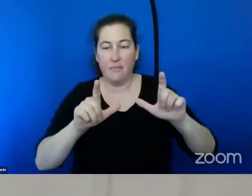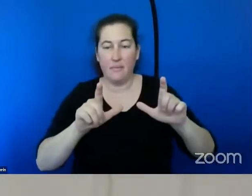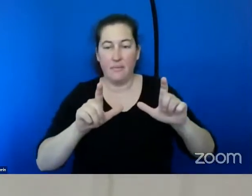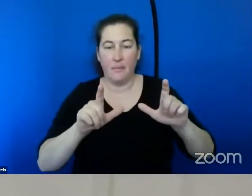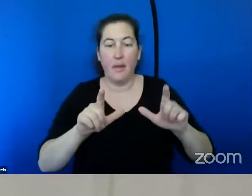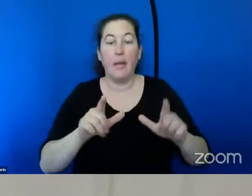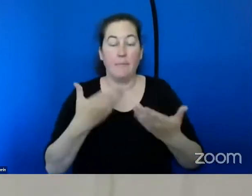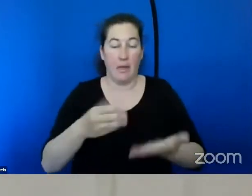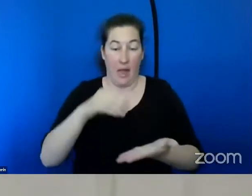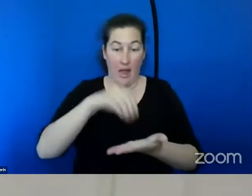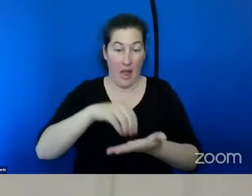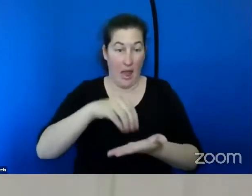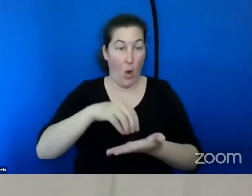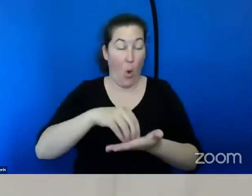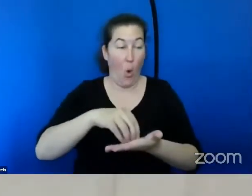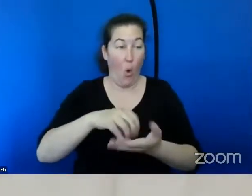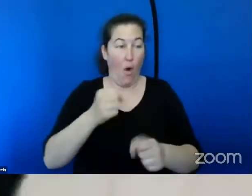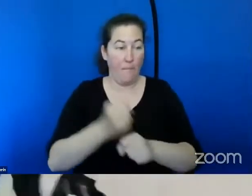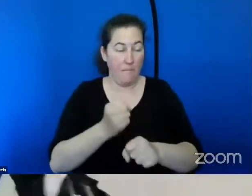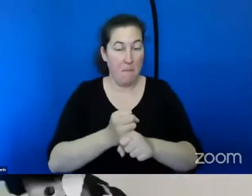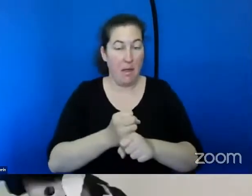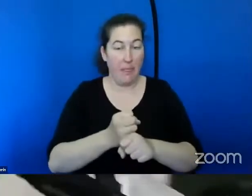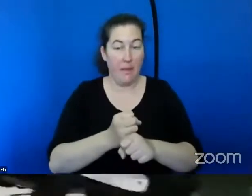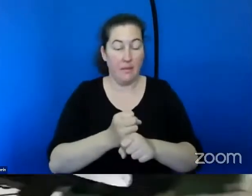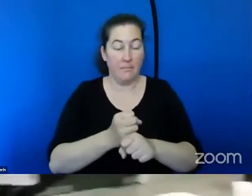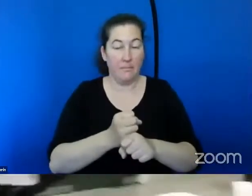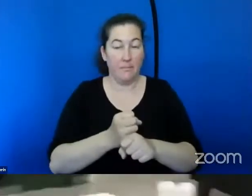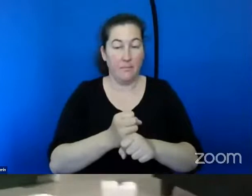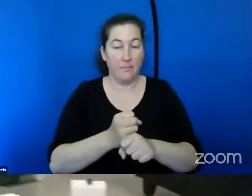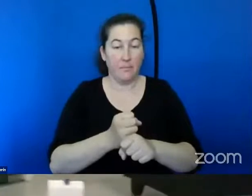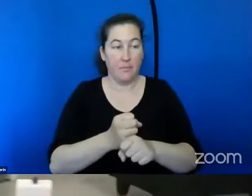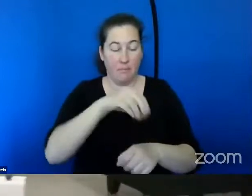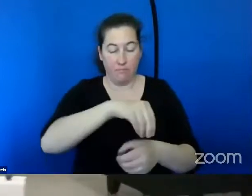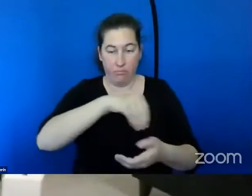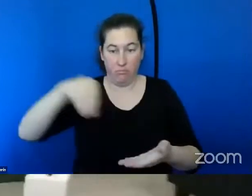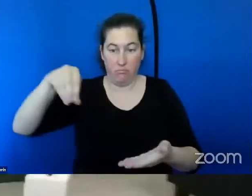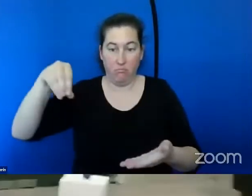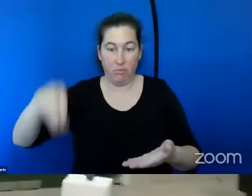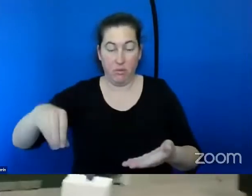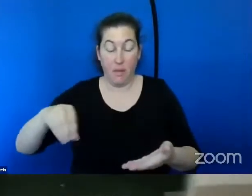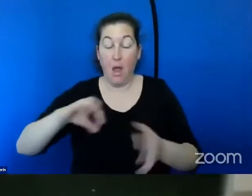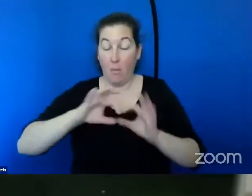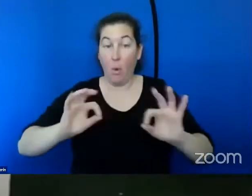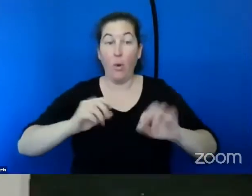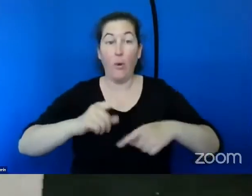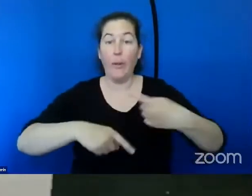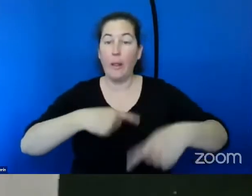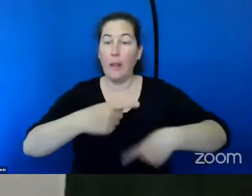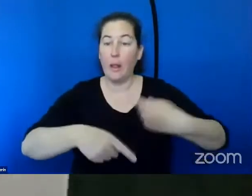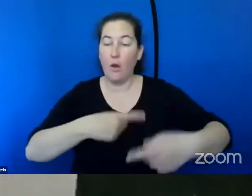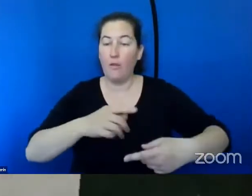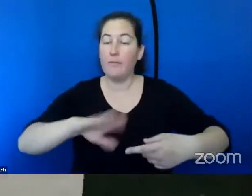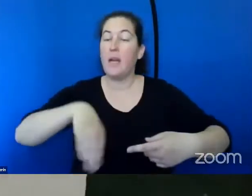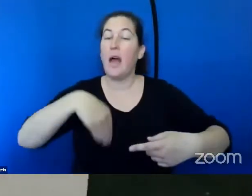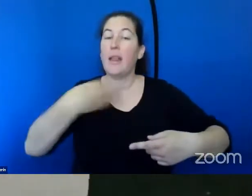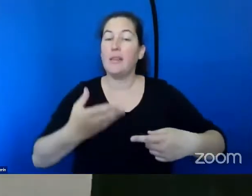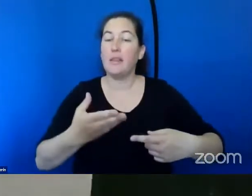up with coin and the USB stick. Gets a good purchase, gets a good grip on that key into the